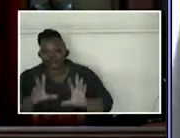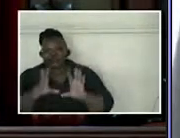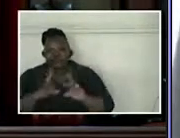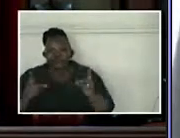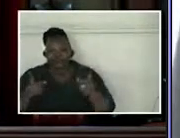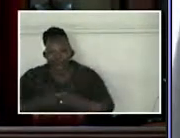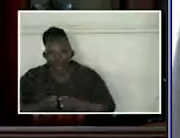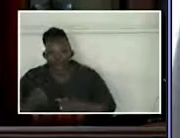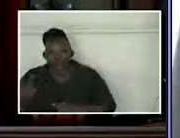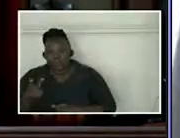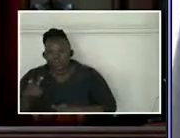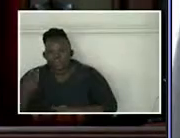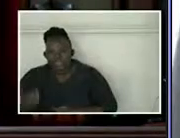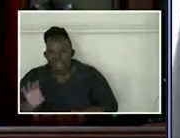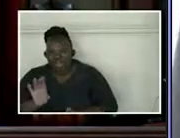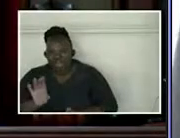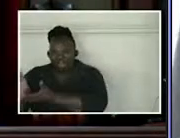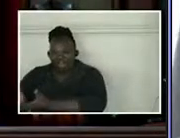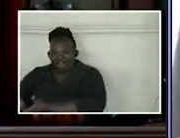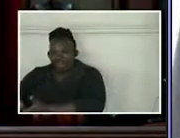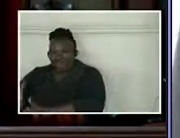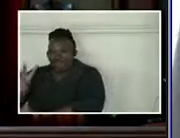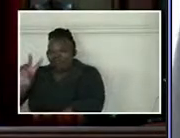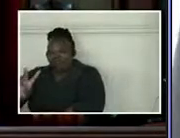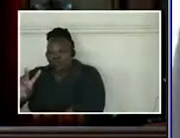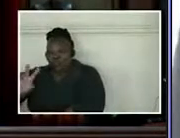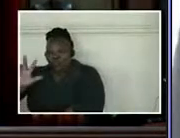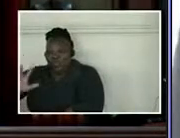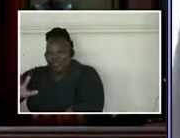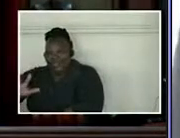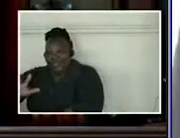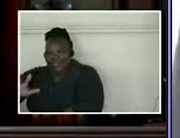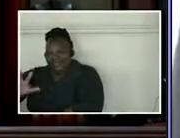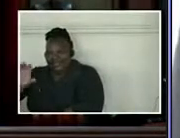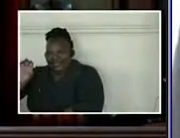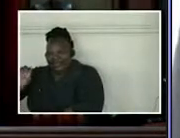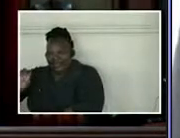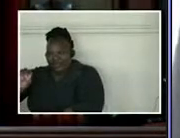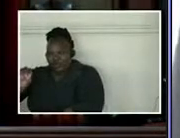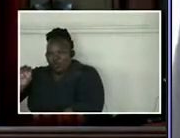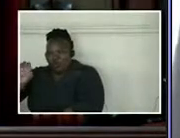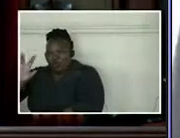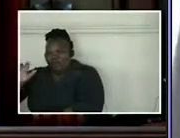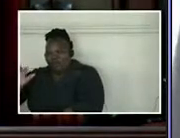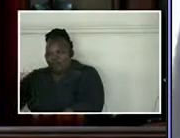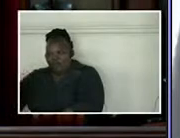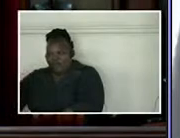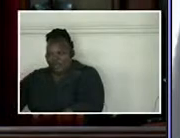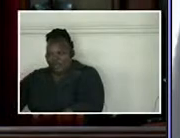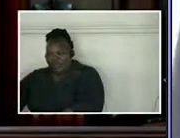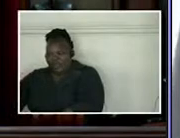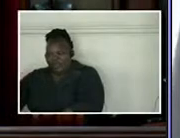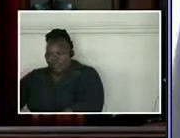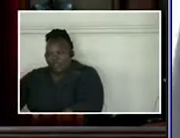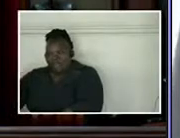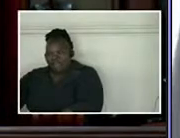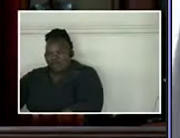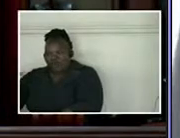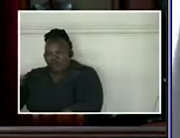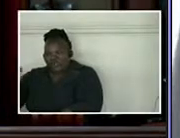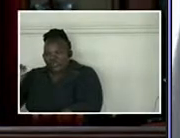allocated the amount of two to eight zero million 280 million for the